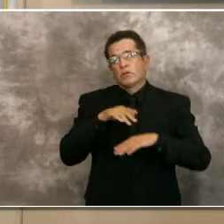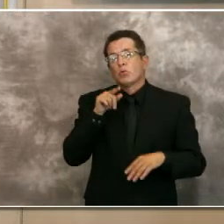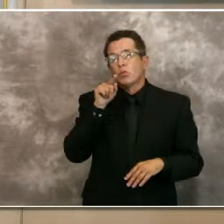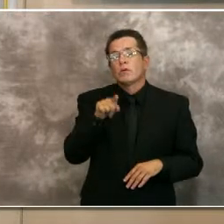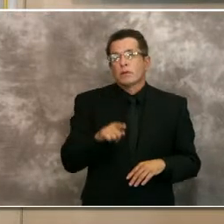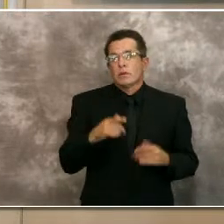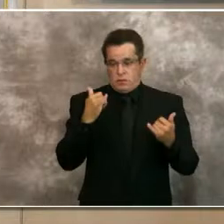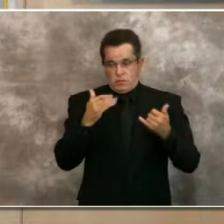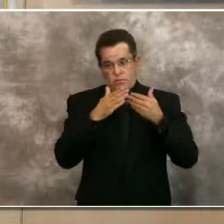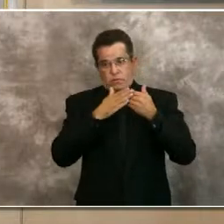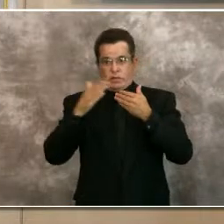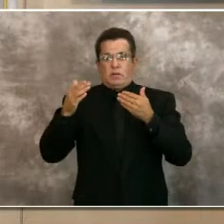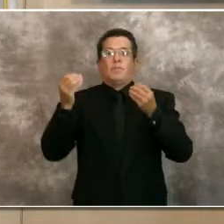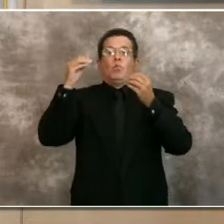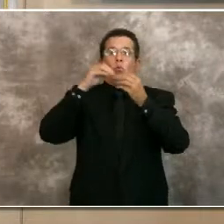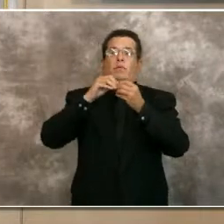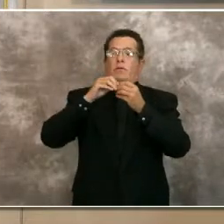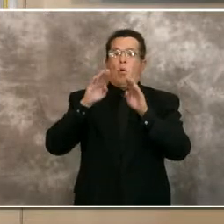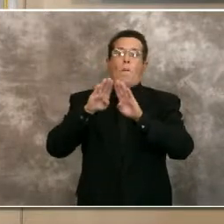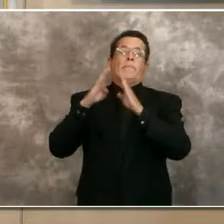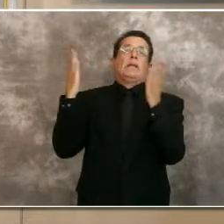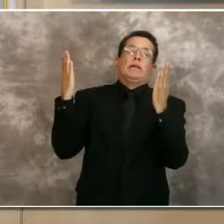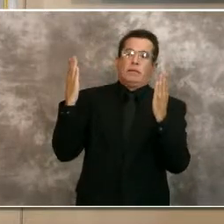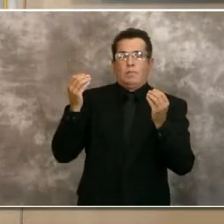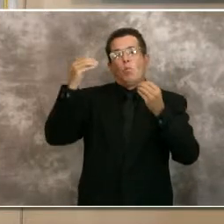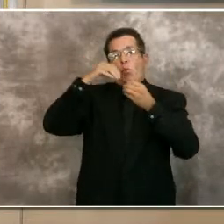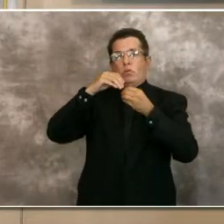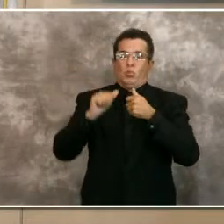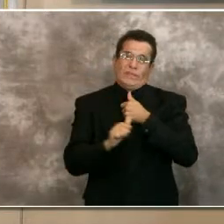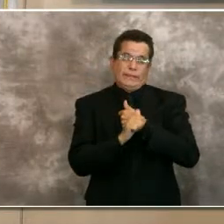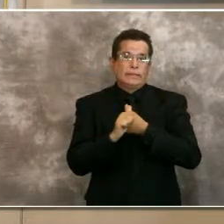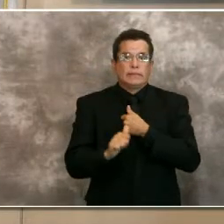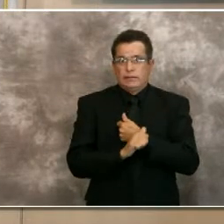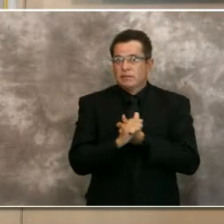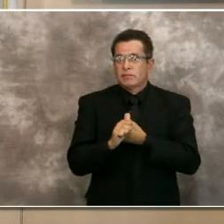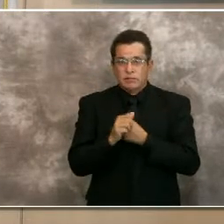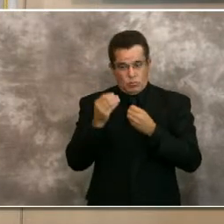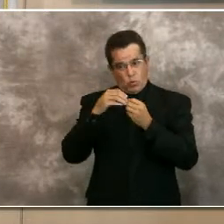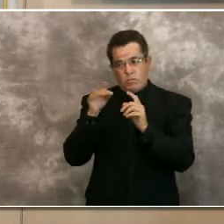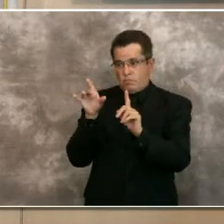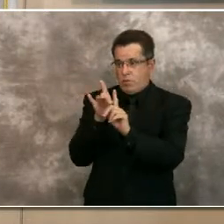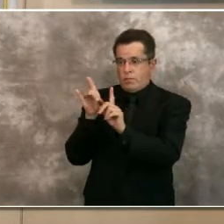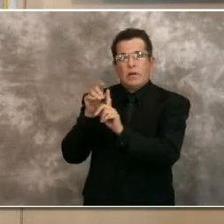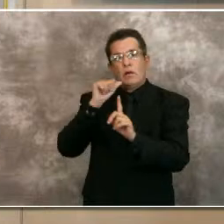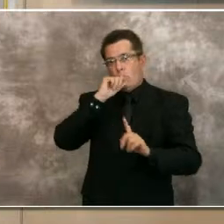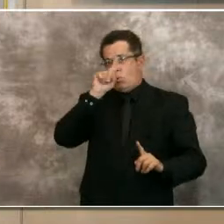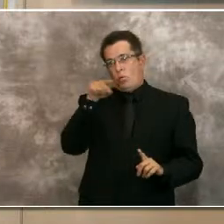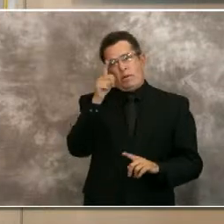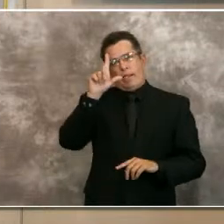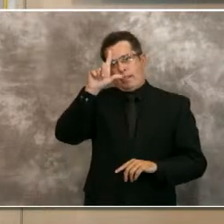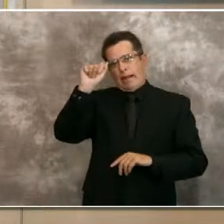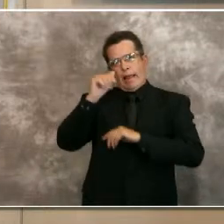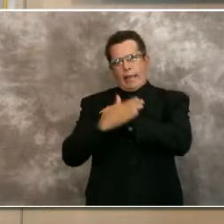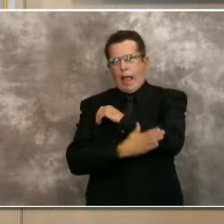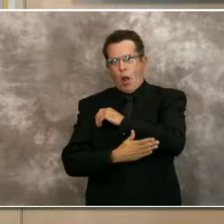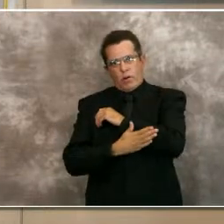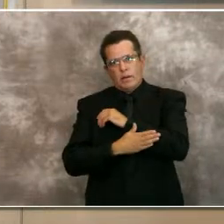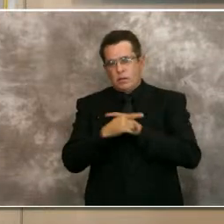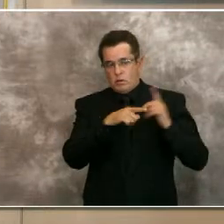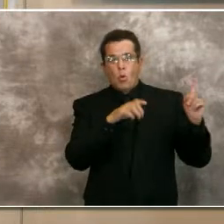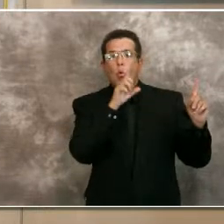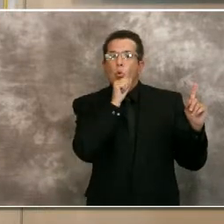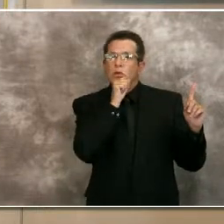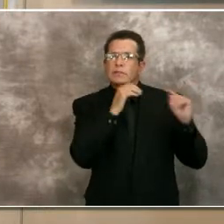especially as we move into higher risk type entities that are opening. These increases are not just Los Angeles County. As of Tuesday, Orange